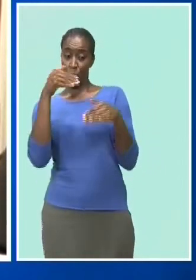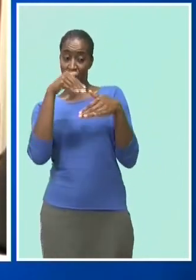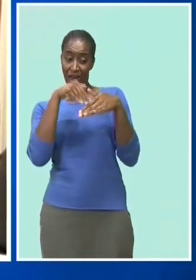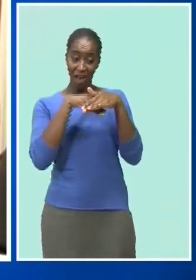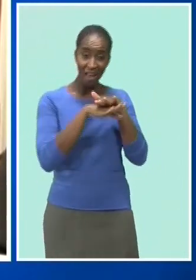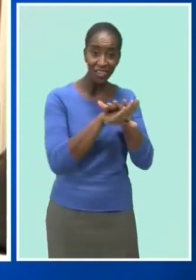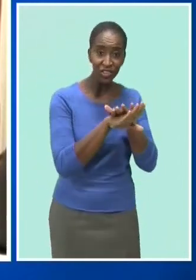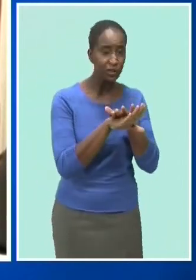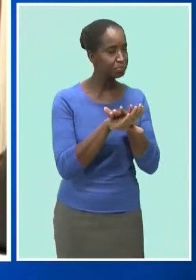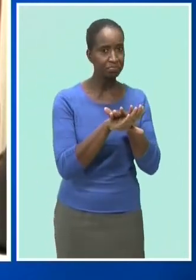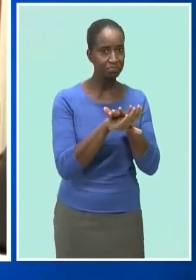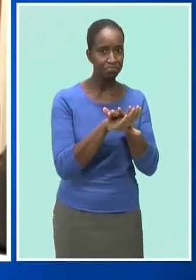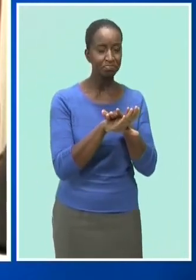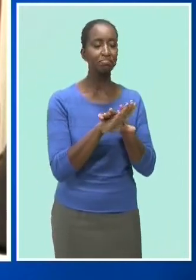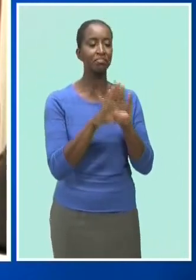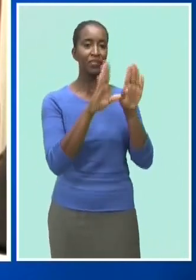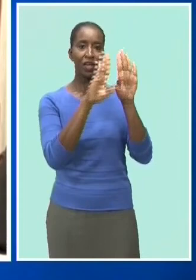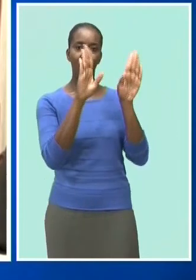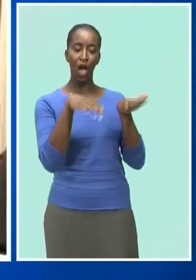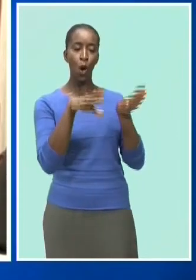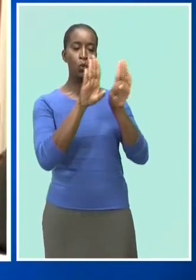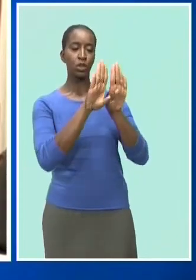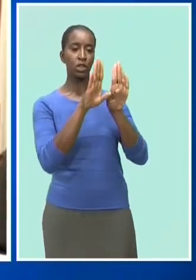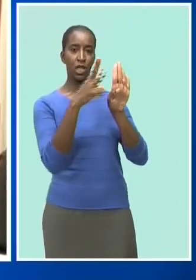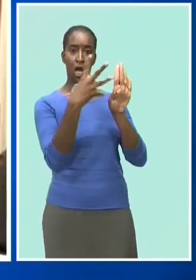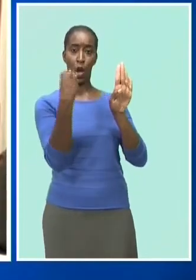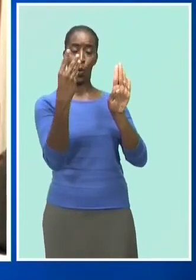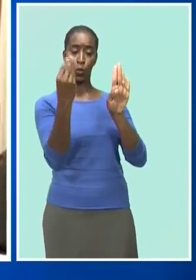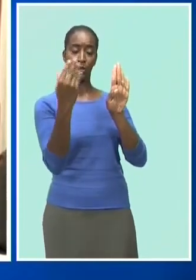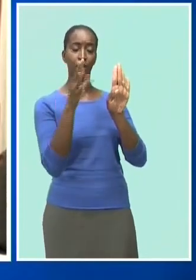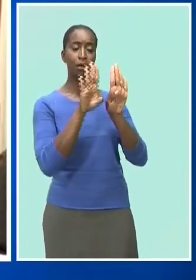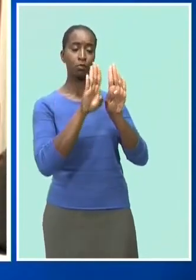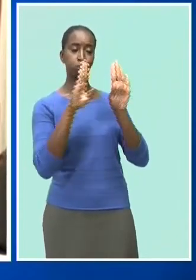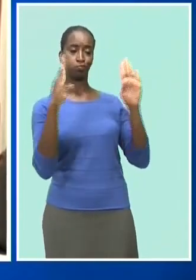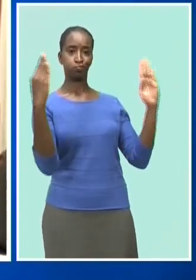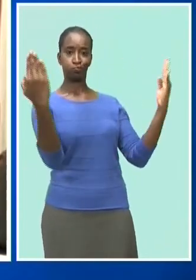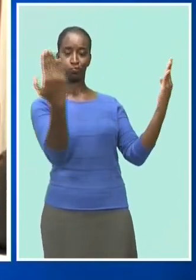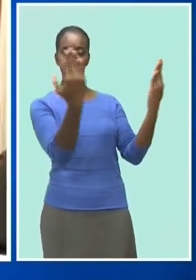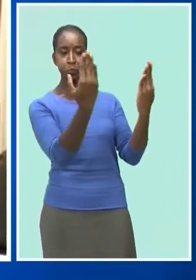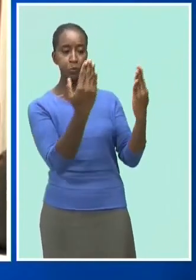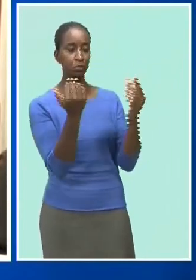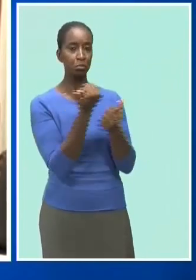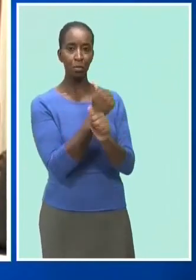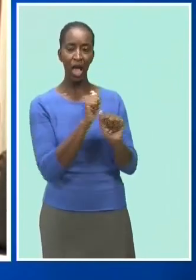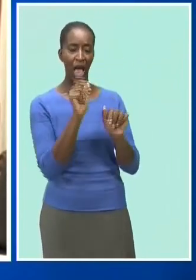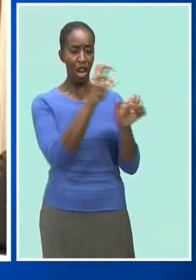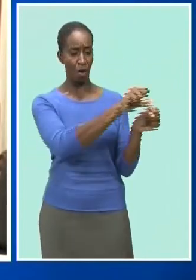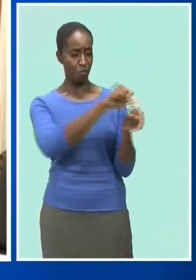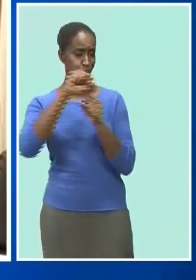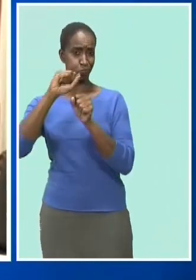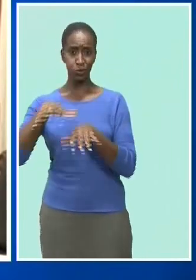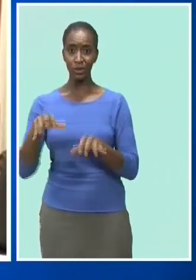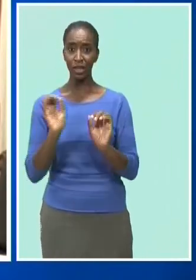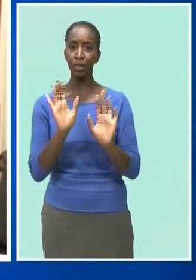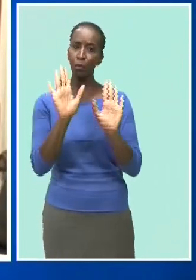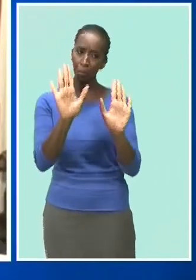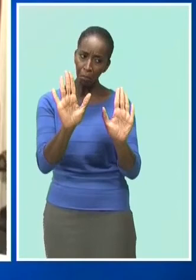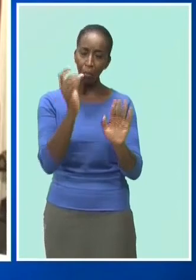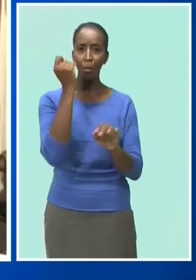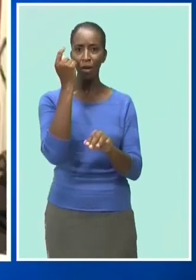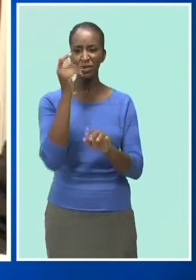The corrugated fence was fully intact, apart from the sheet that was removed to provide access to the